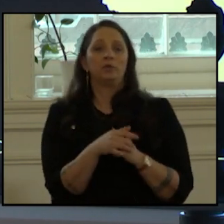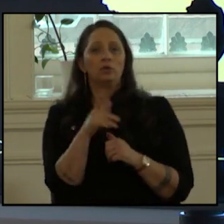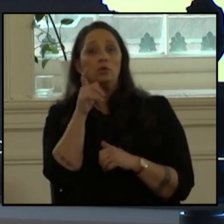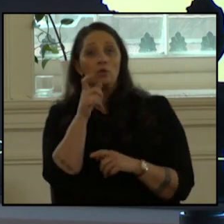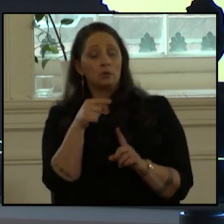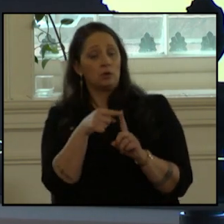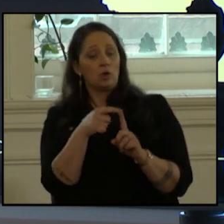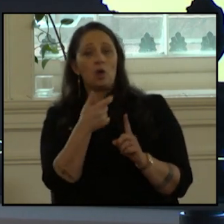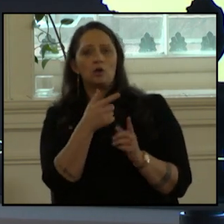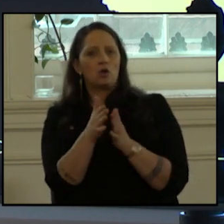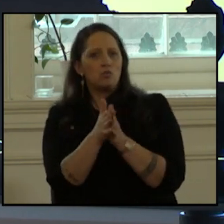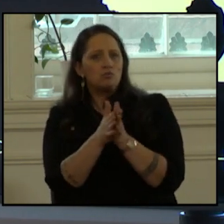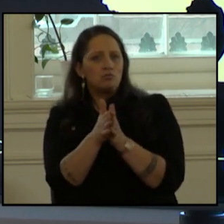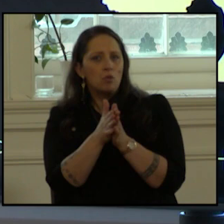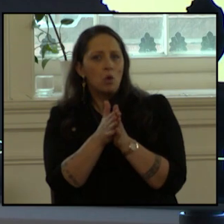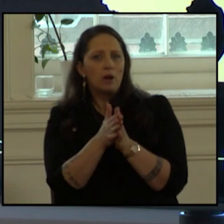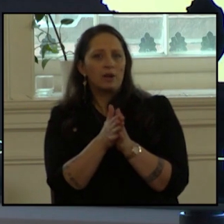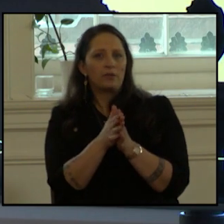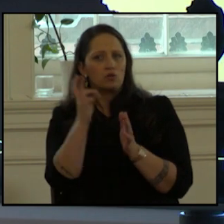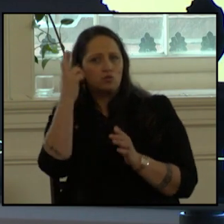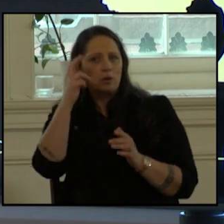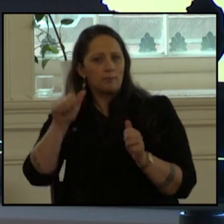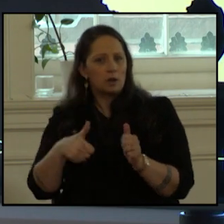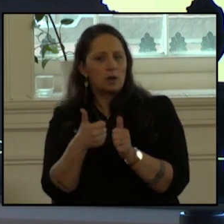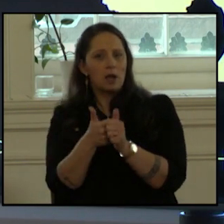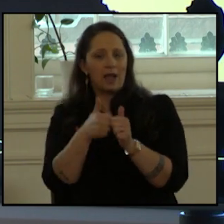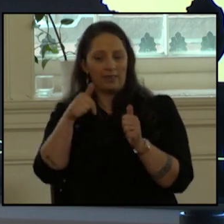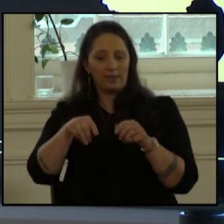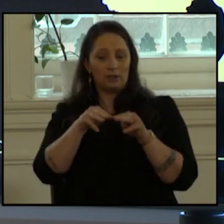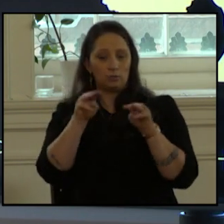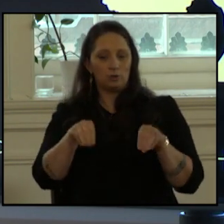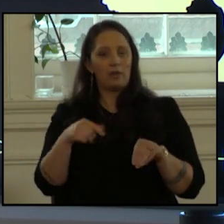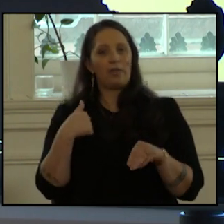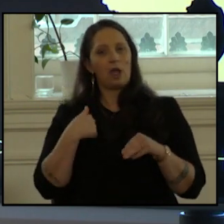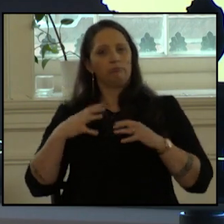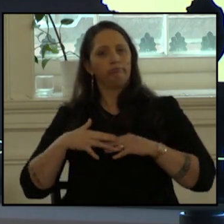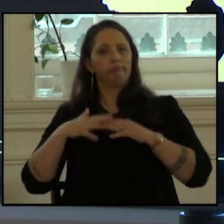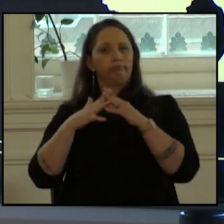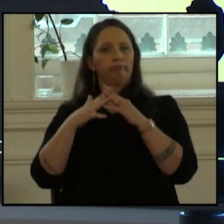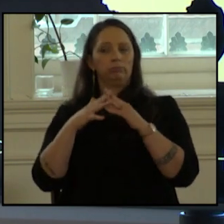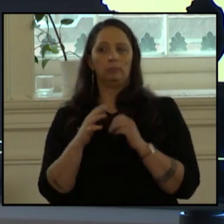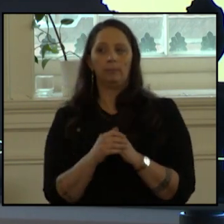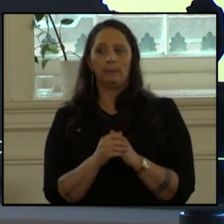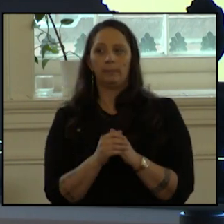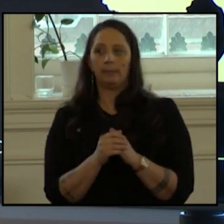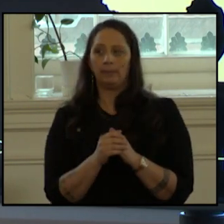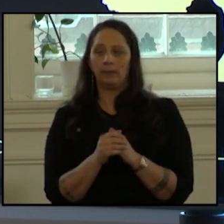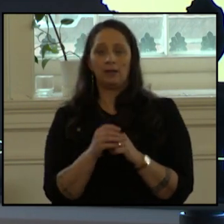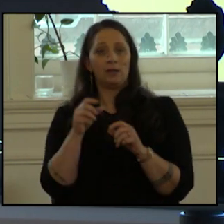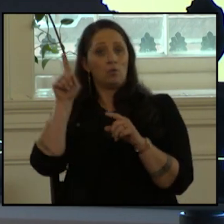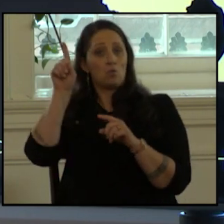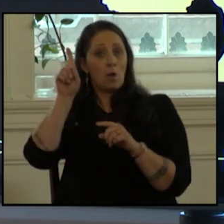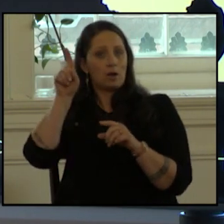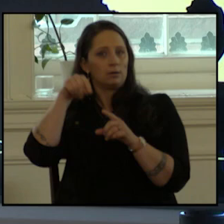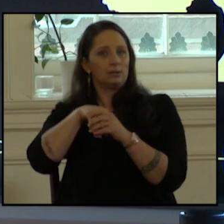is one of the motivating factors behind this museum that I've erected in Stratford,